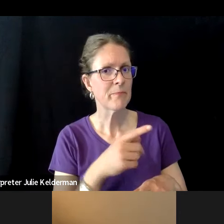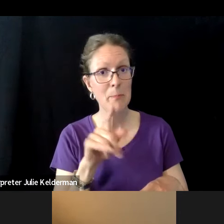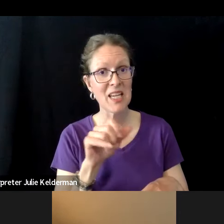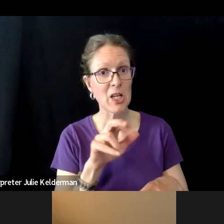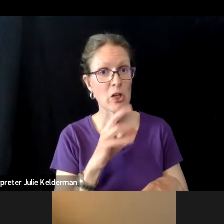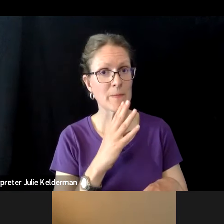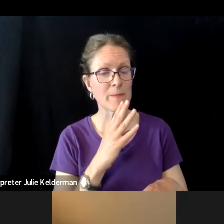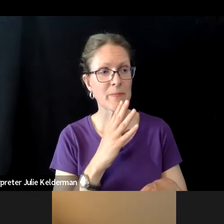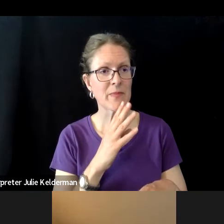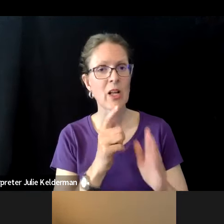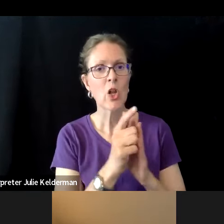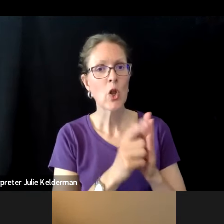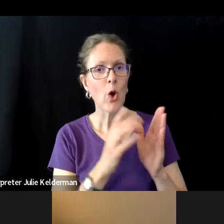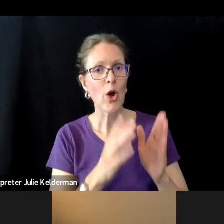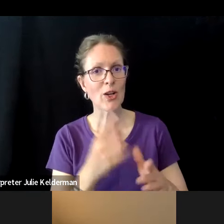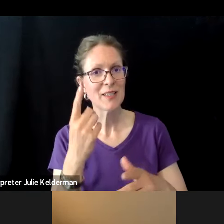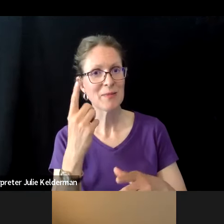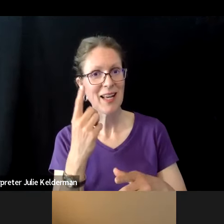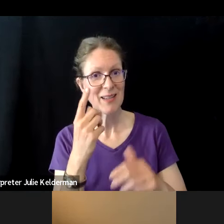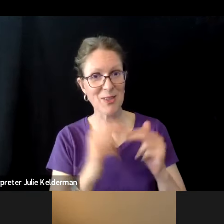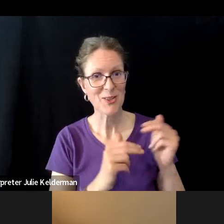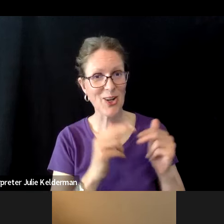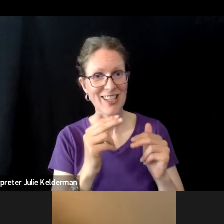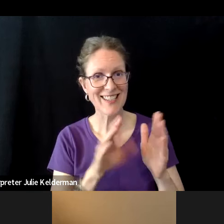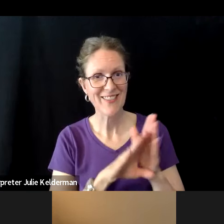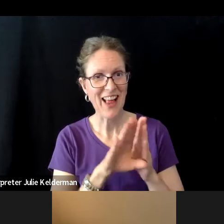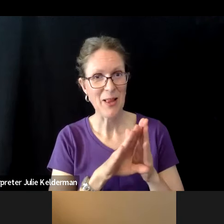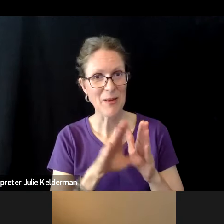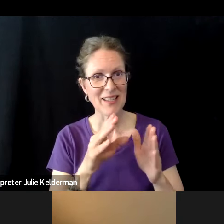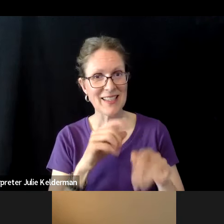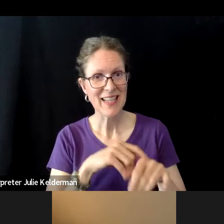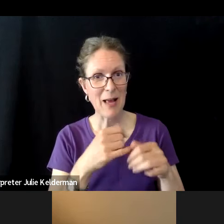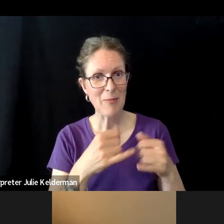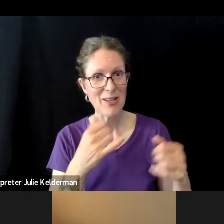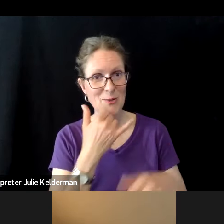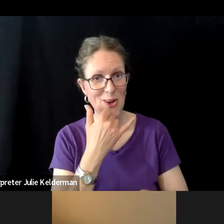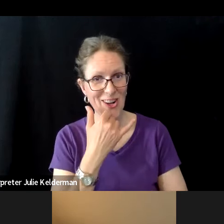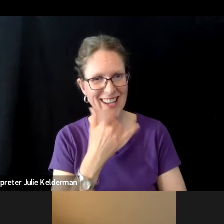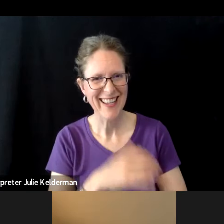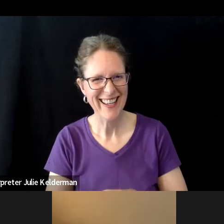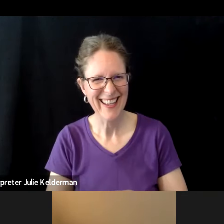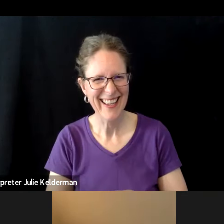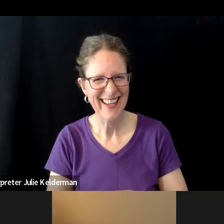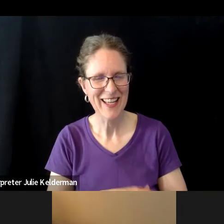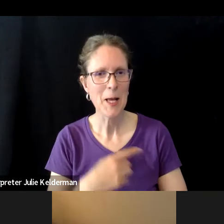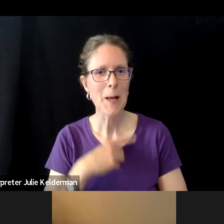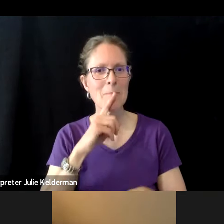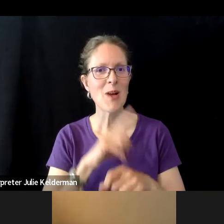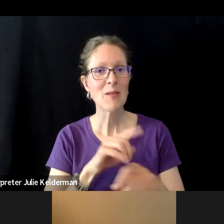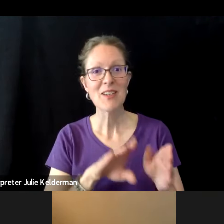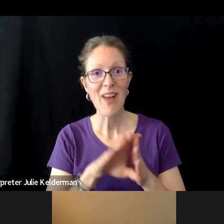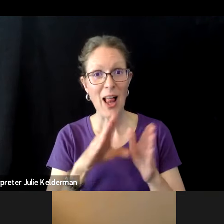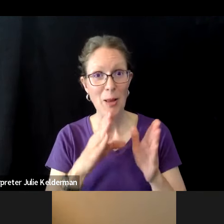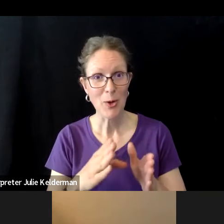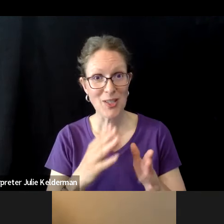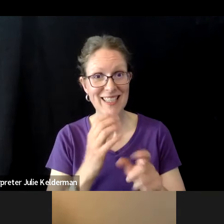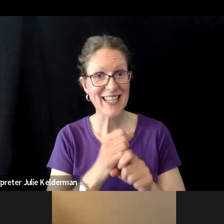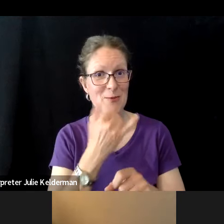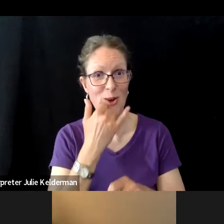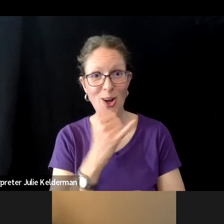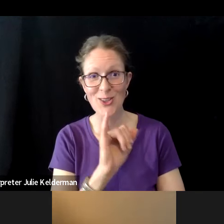that lawyers sometimes get construction and development timelines wrong, and I can assure you that developers get construction and development timelines wrong.